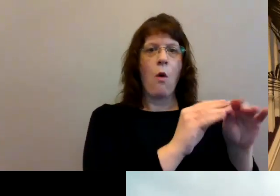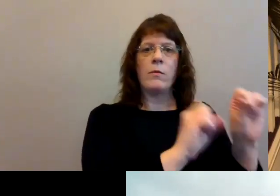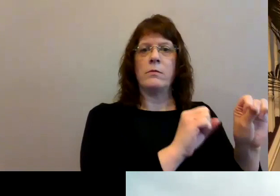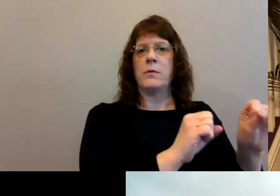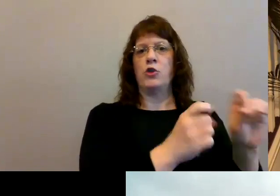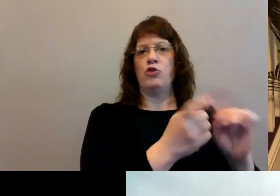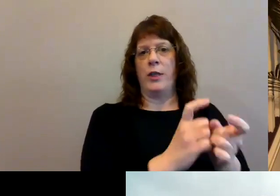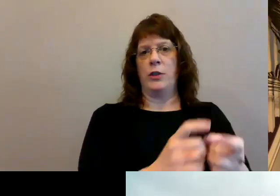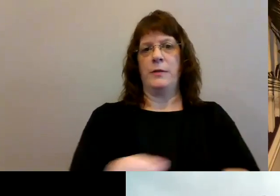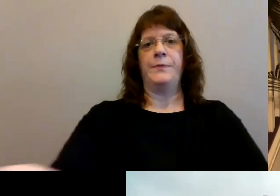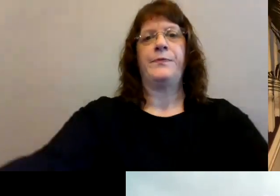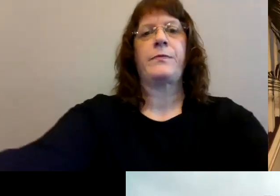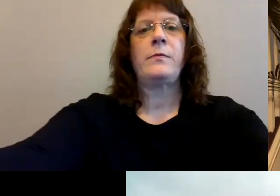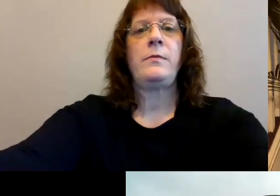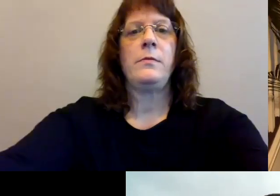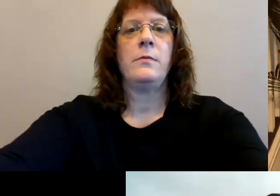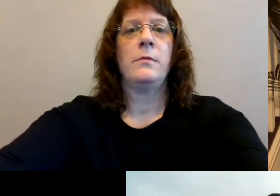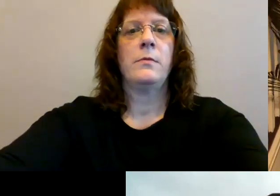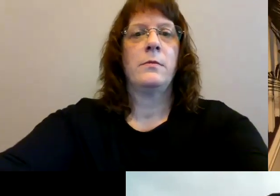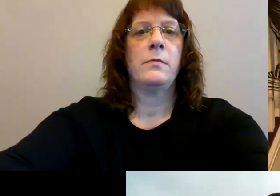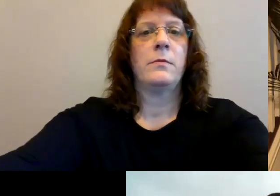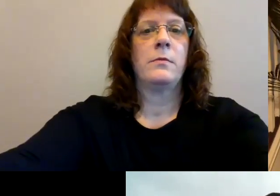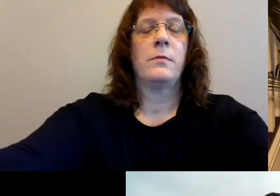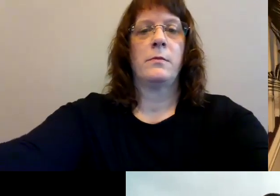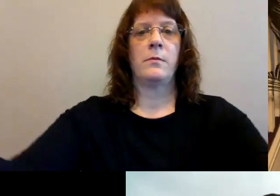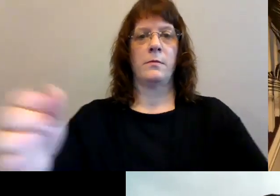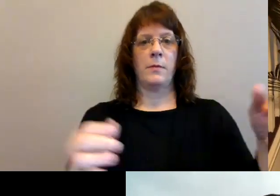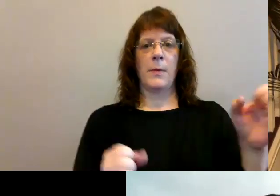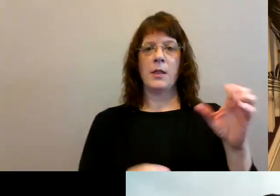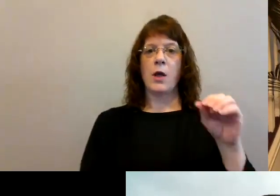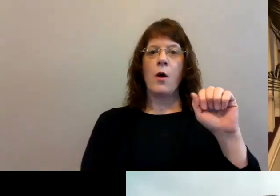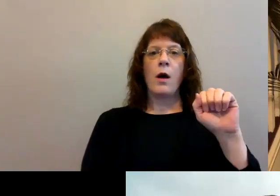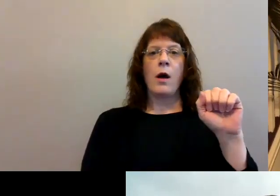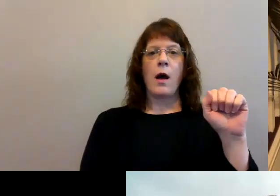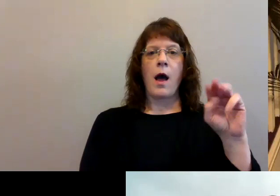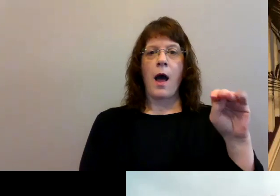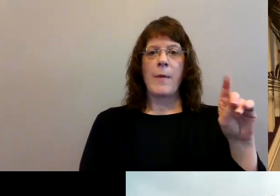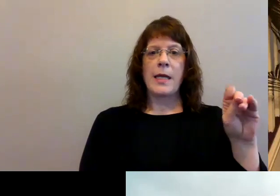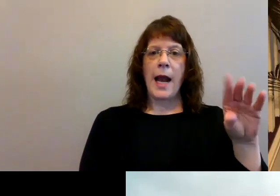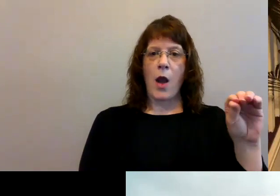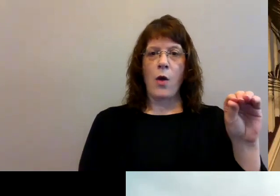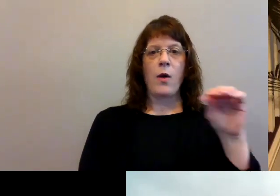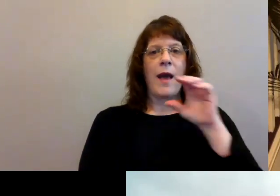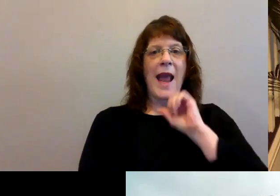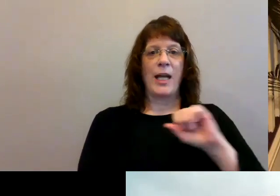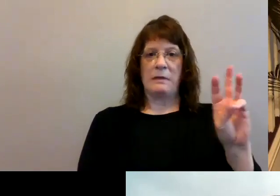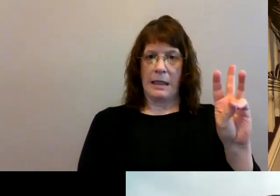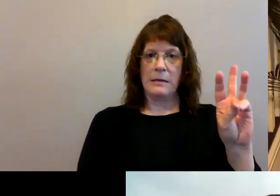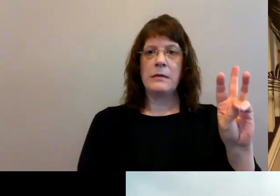sure. Totally. Amadeo, age 6, would like to know, does Madagascar have a lot of